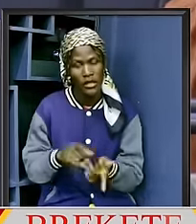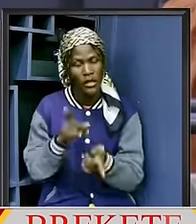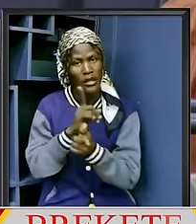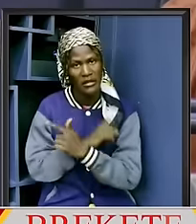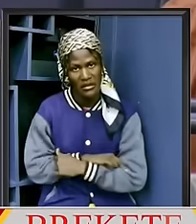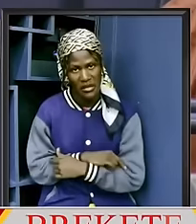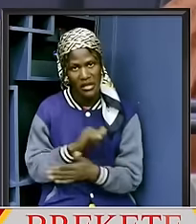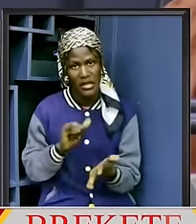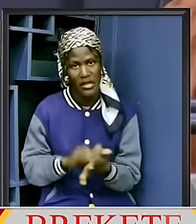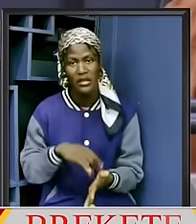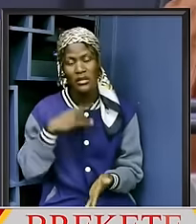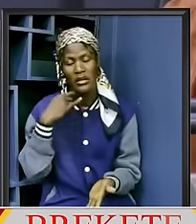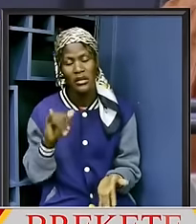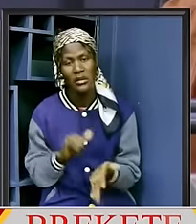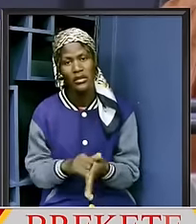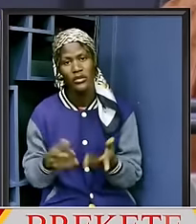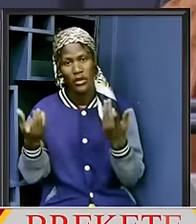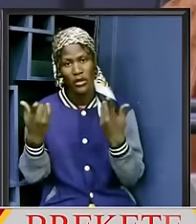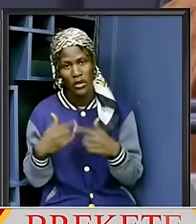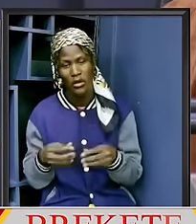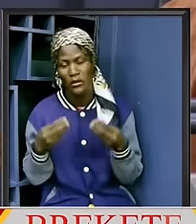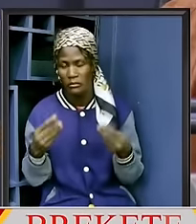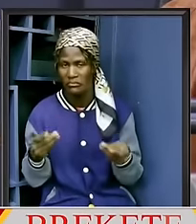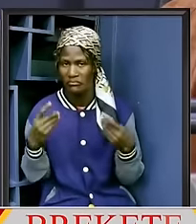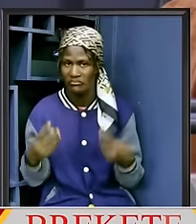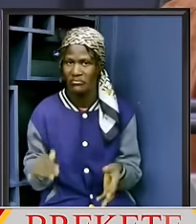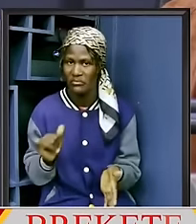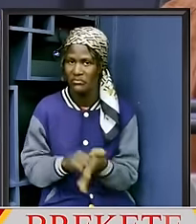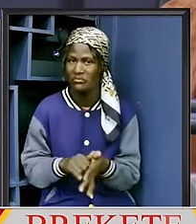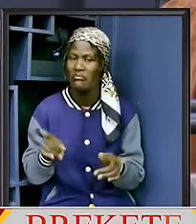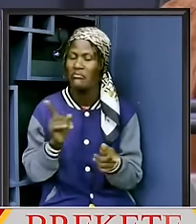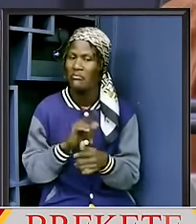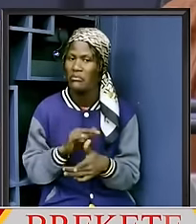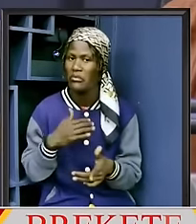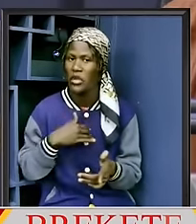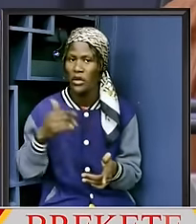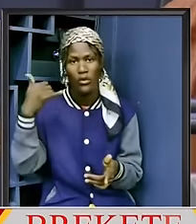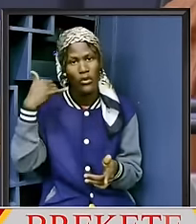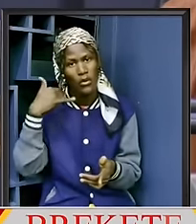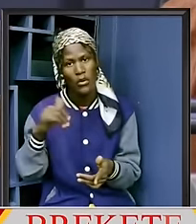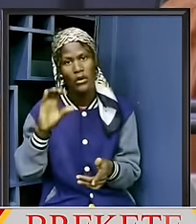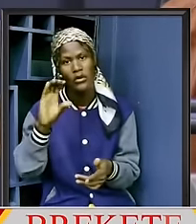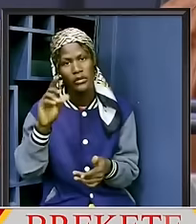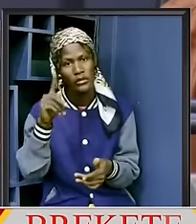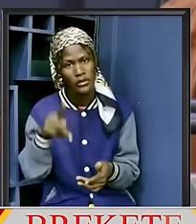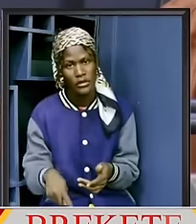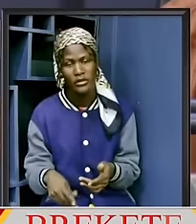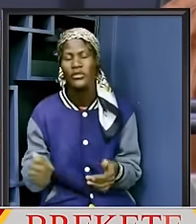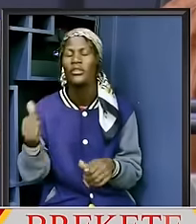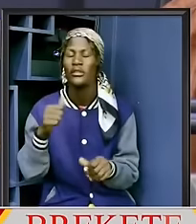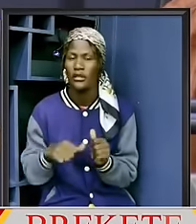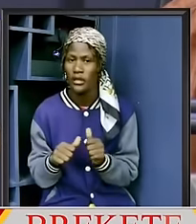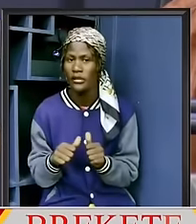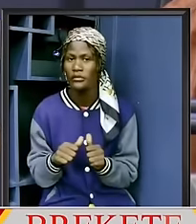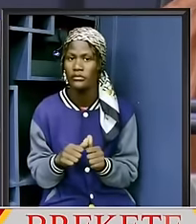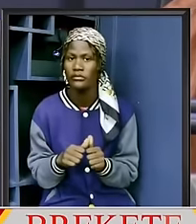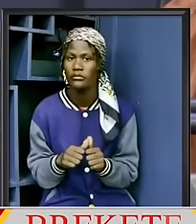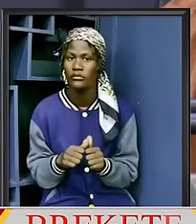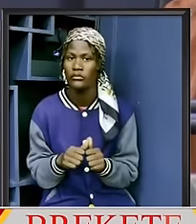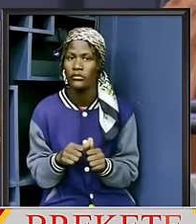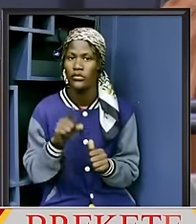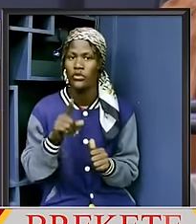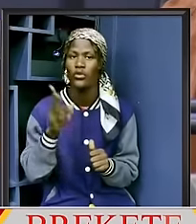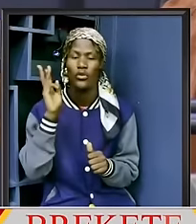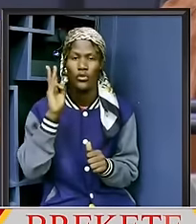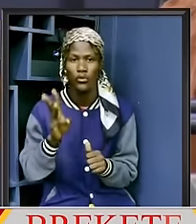them come immediately. Yes, sir. The same way I go call CP today. Yes, sir. You go meet CP. Yes, sir. You